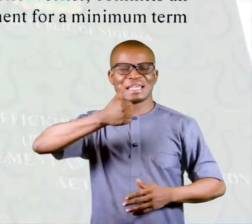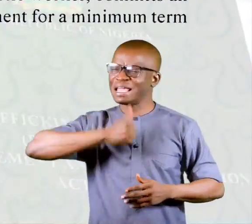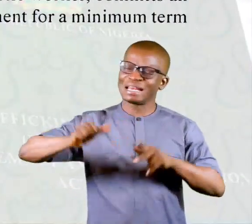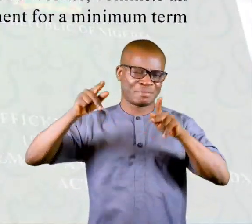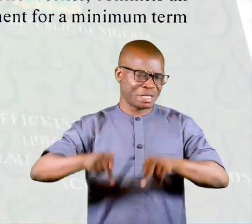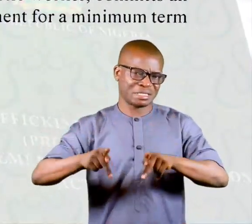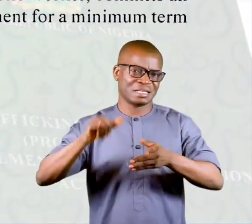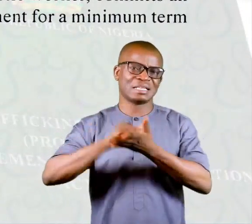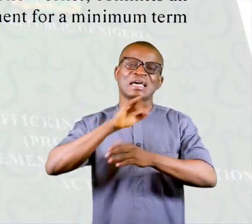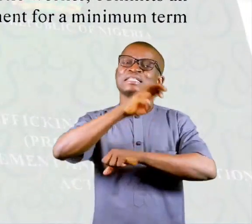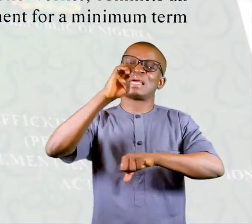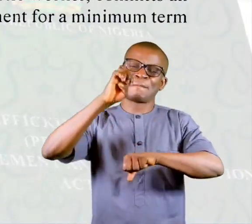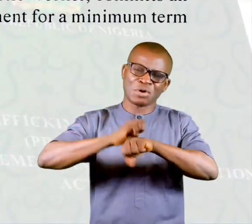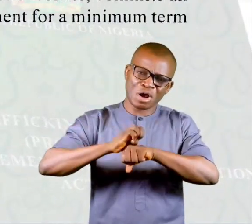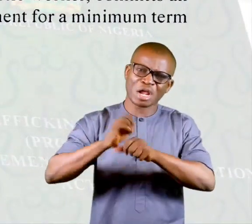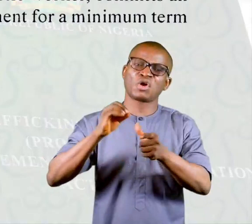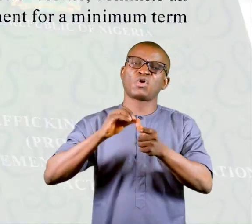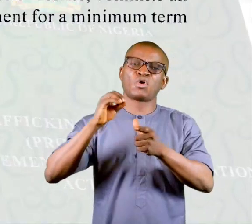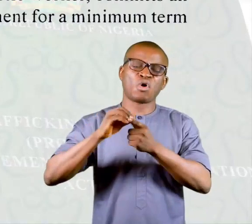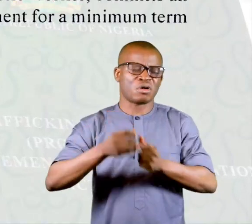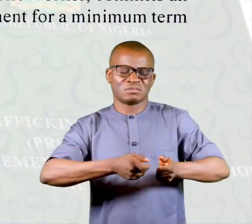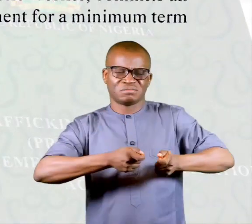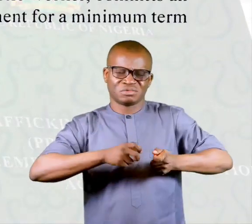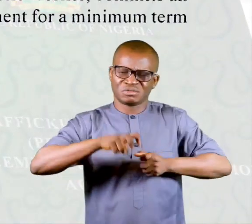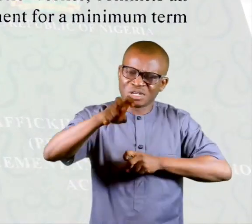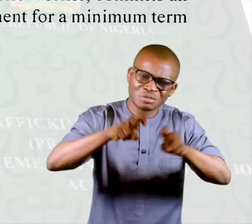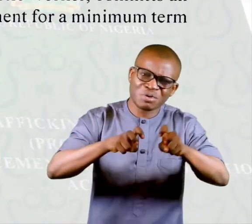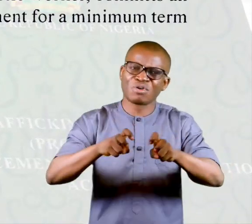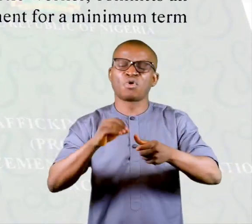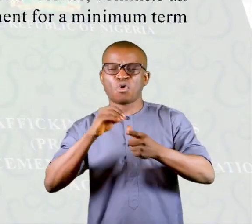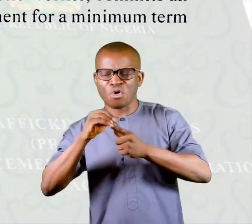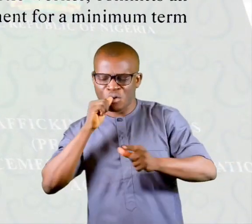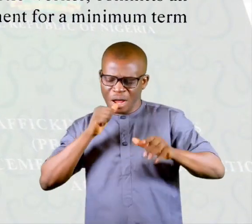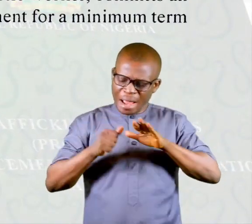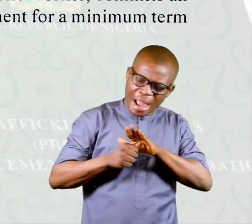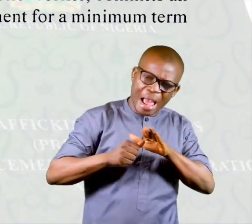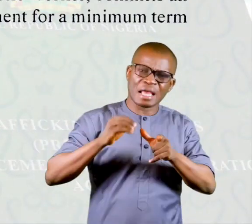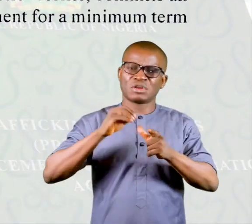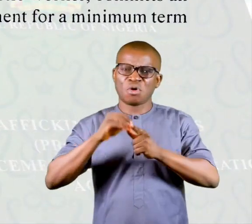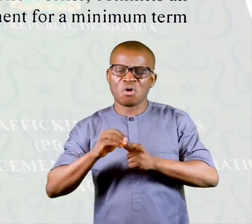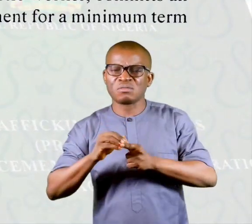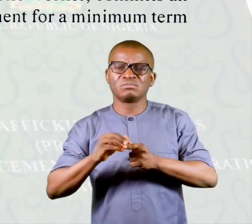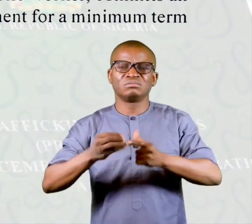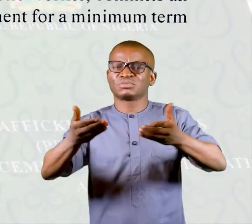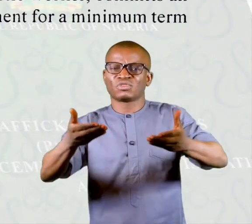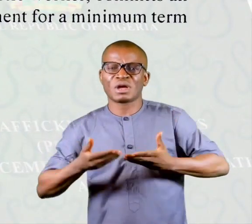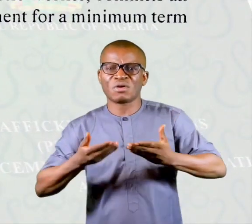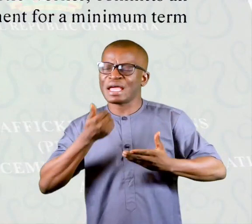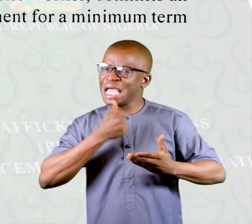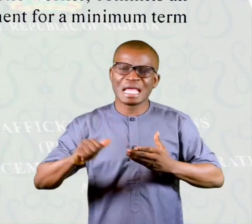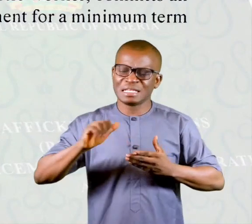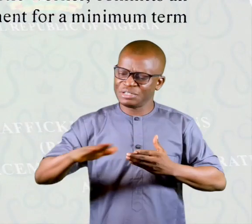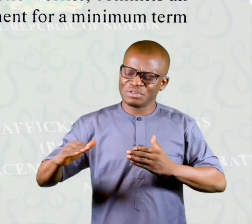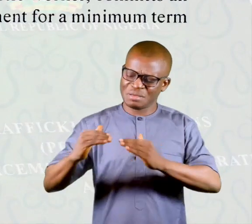employs, requires or recruits, transport, harbors, receives or hires anyone that is